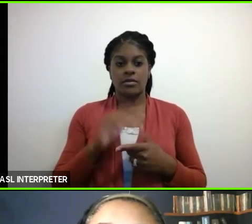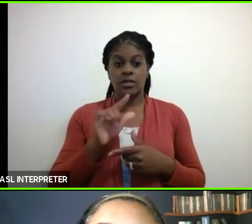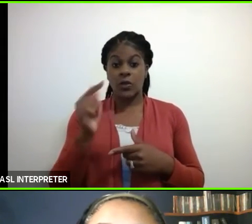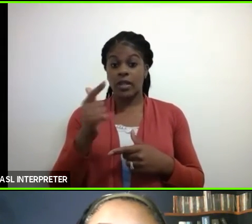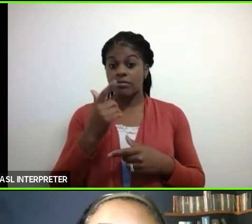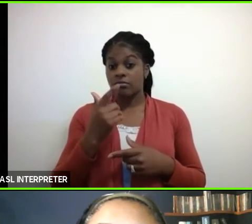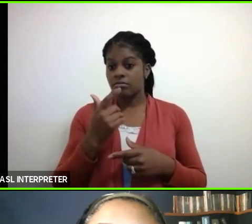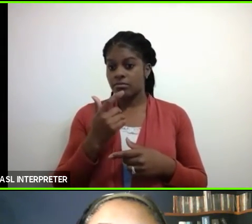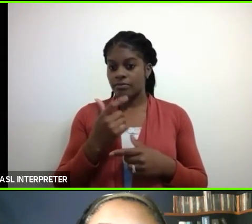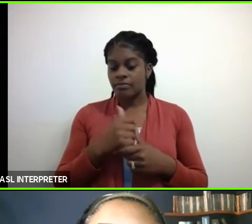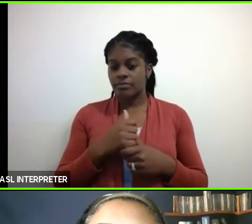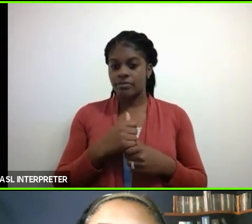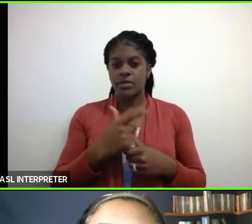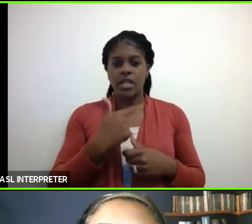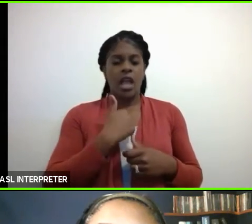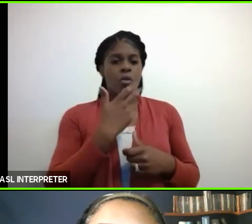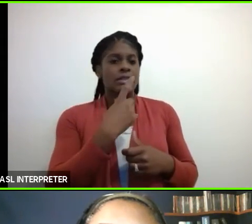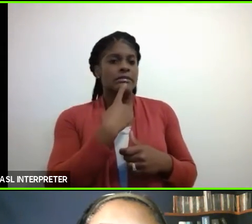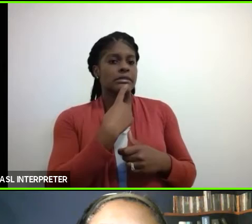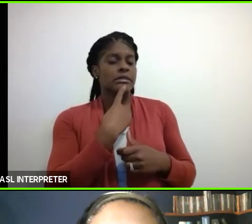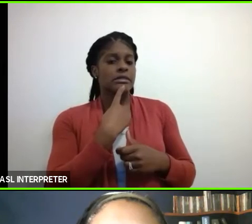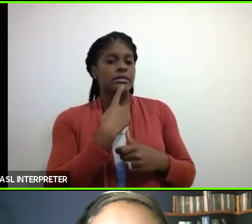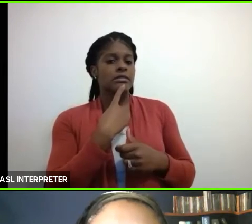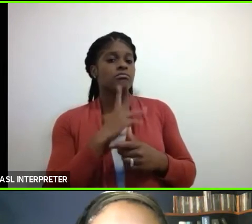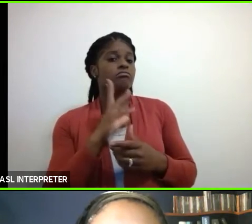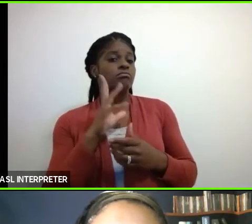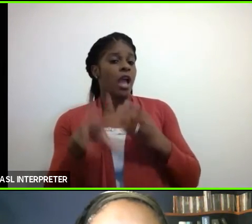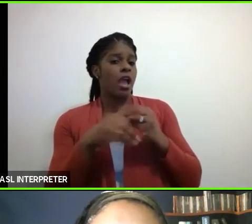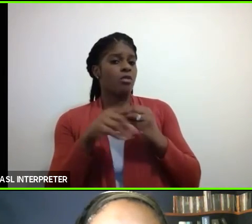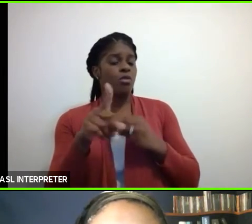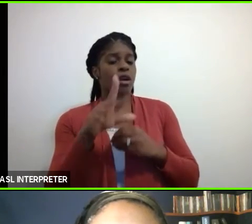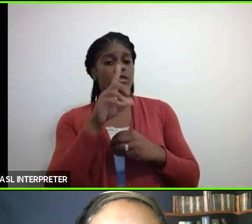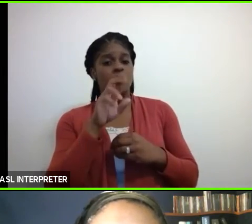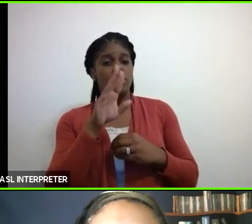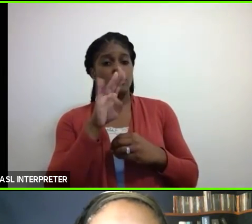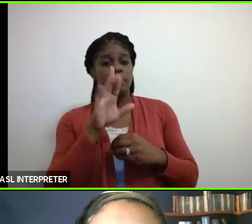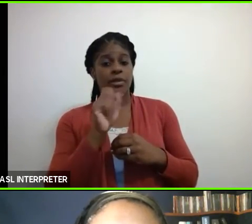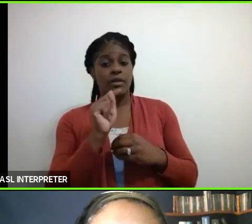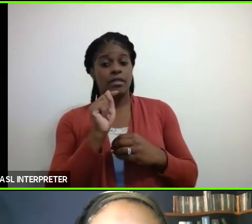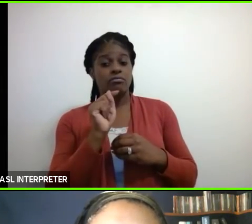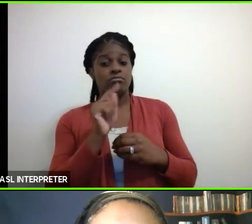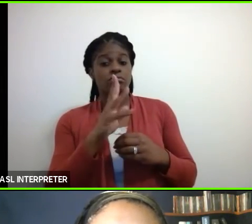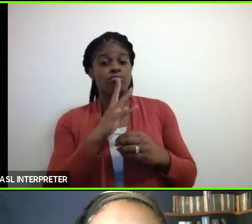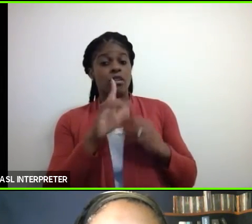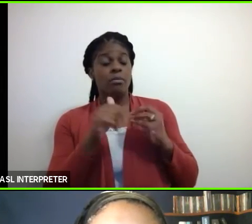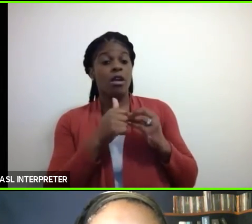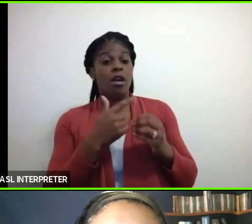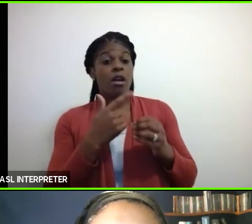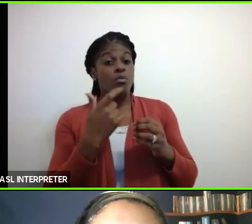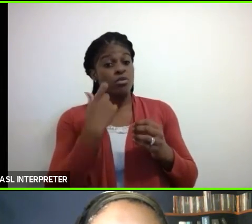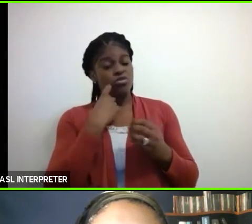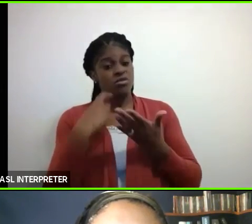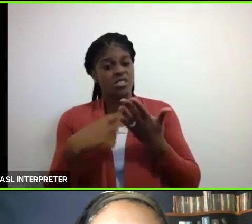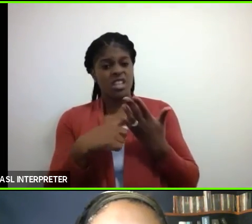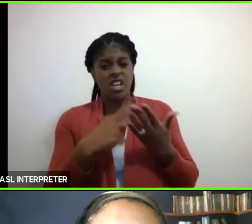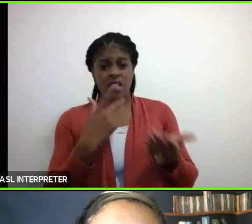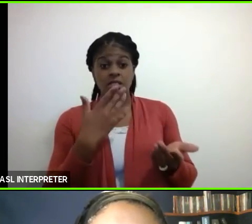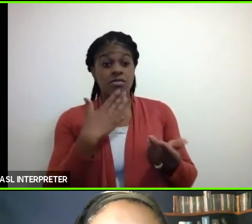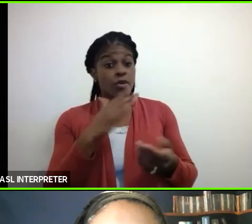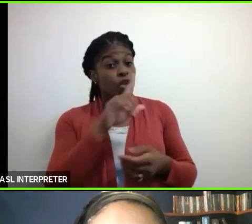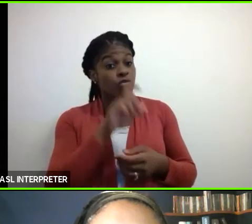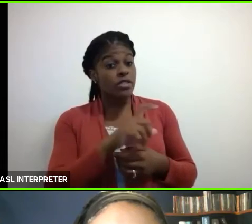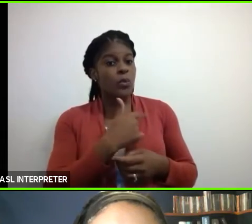Go ahead. Well, I was just going to say, you know, to speaking to what Dr. Barrett was talking about, you know, as we were discussing, this is for good reason, right? We have